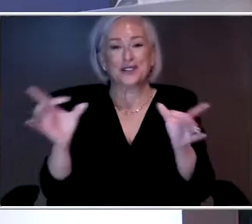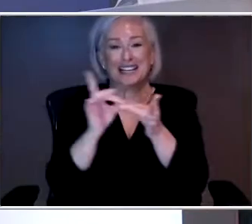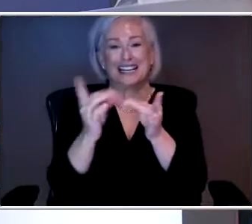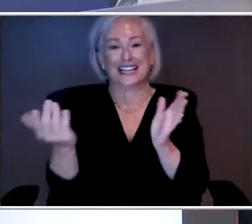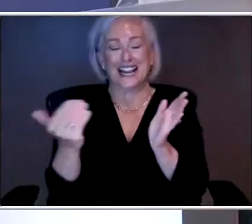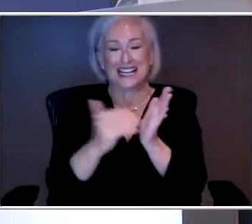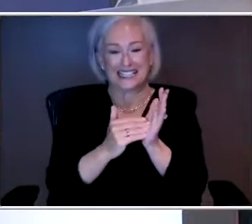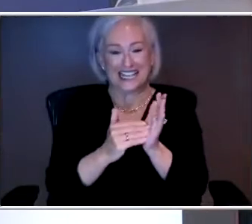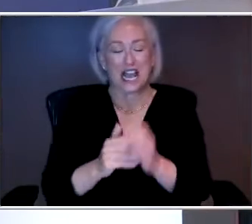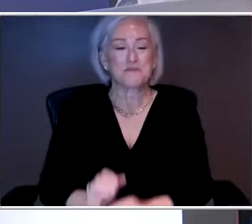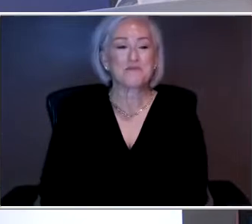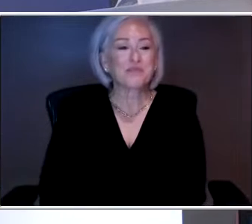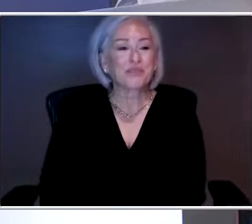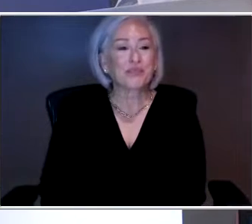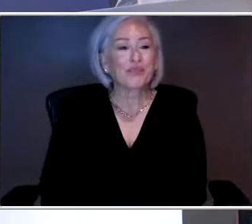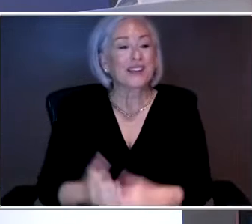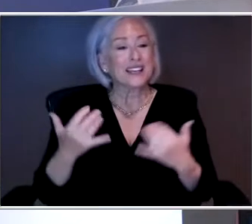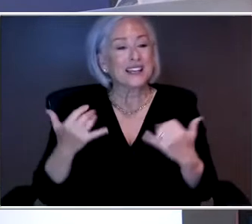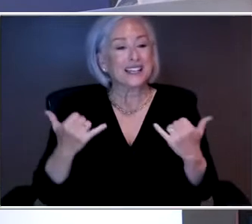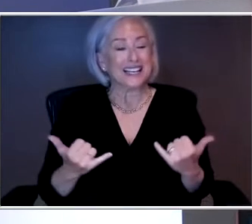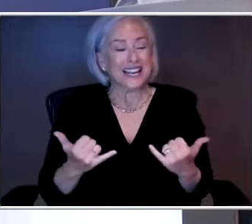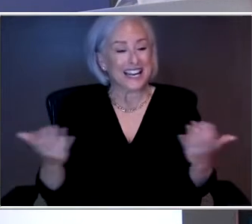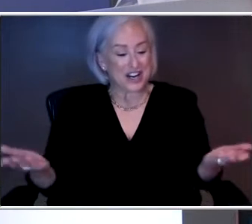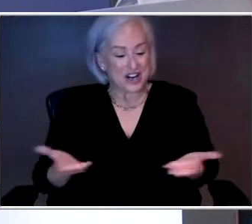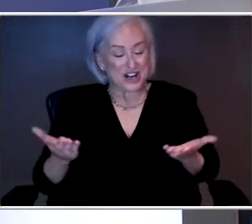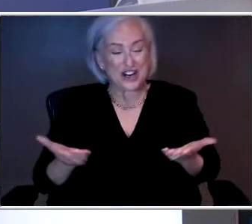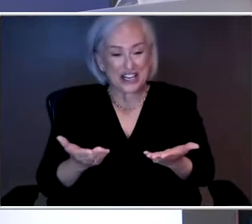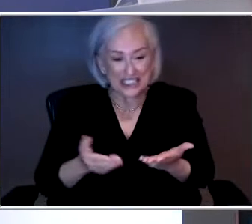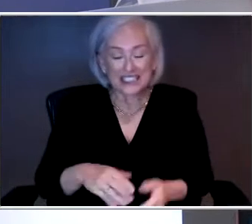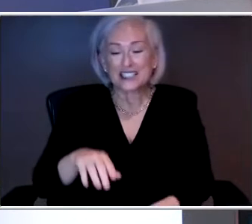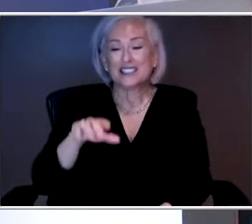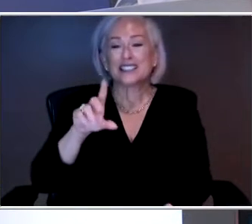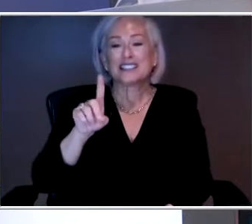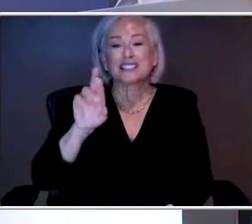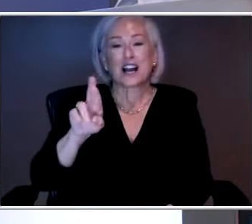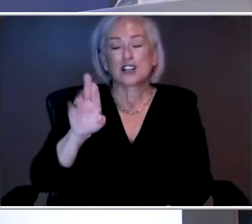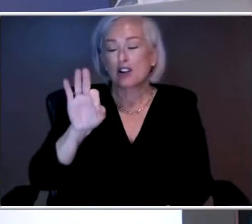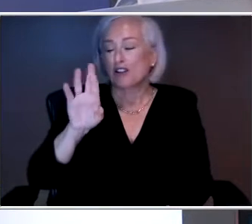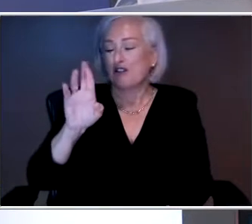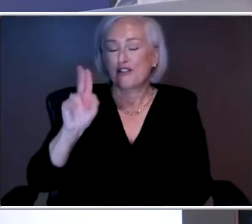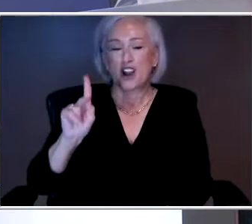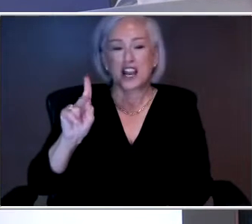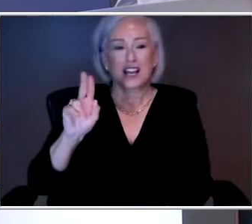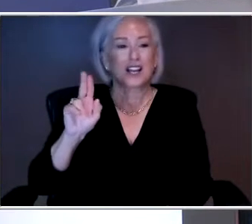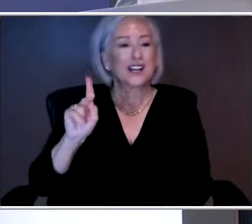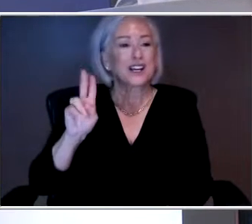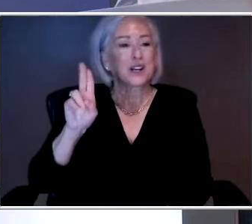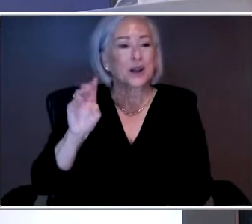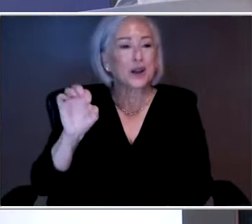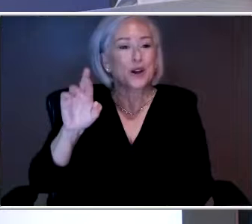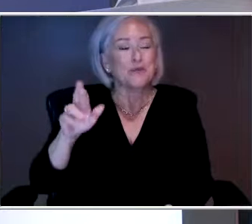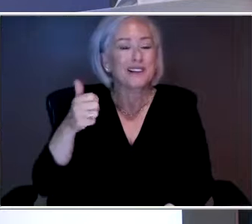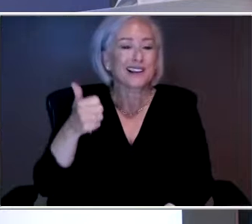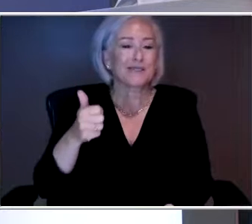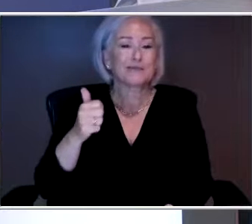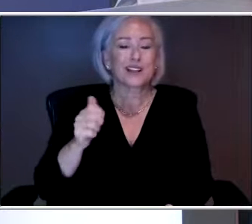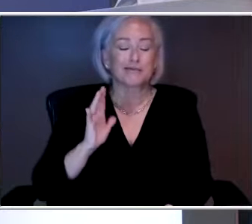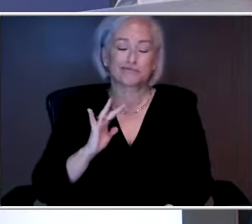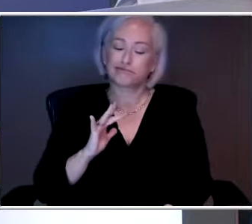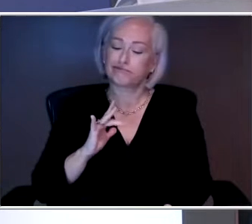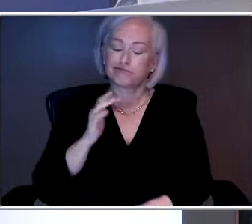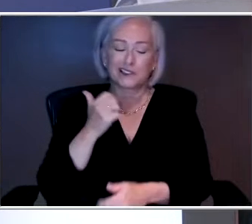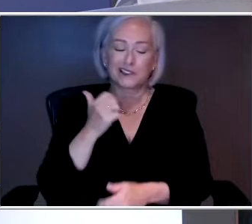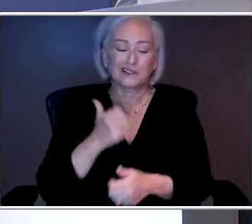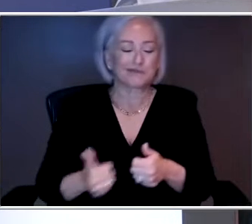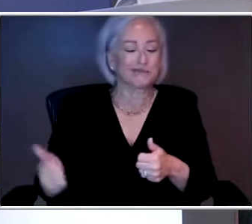in studio with me is Dr. Sean Coomer. He's kind of a big deal. He's a transplant surgeon, associate chief medical officer here at the University of Kansas Health System. He's